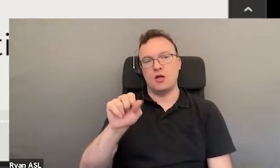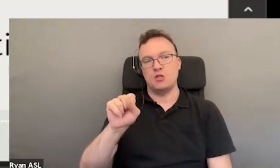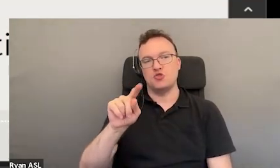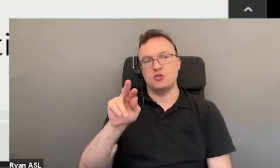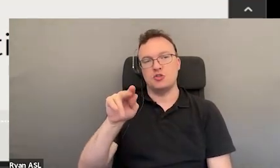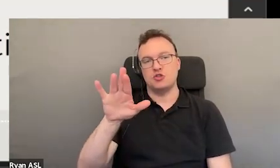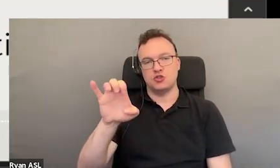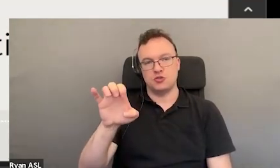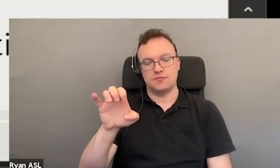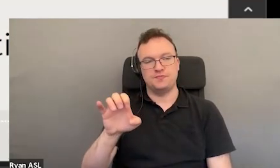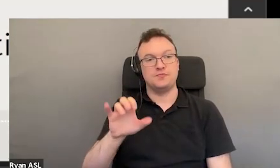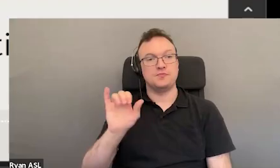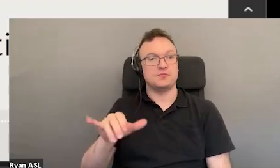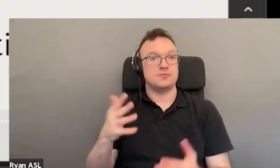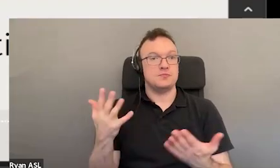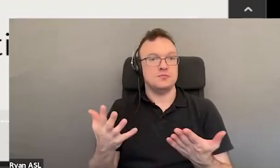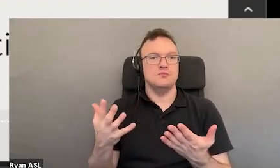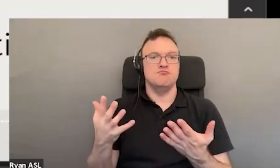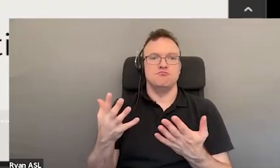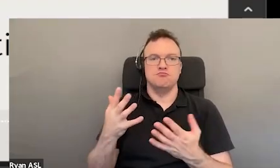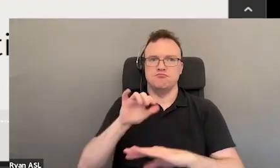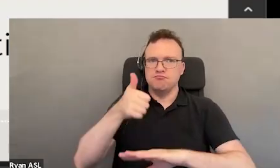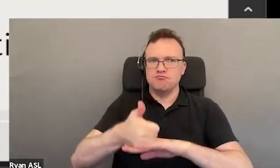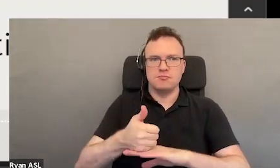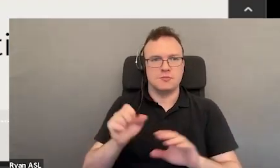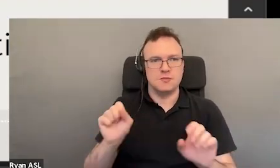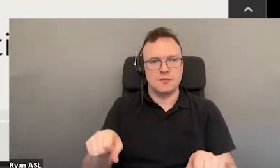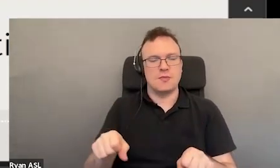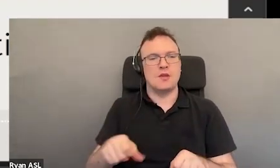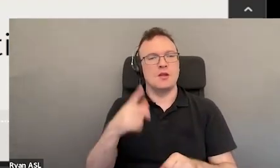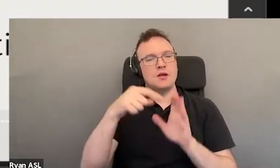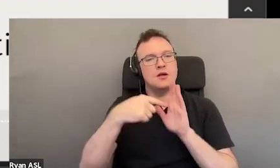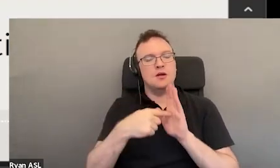This can be something very concrete, let's say, like